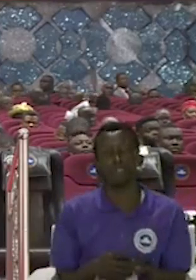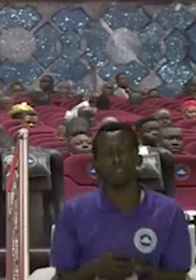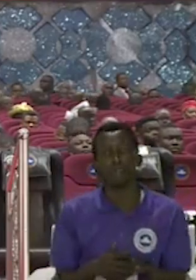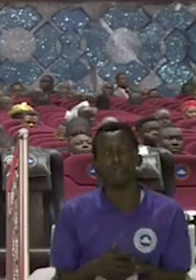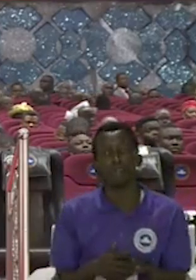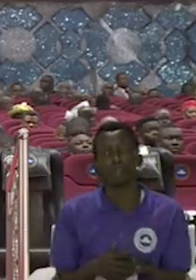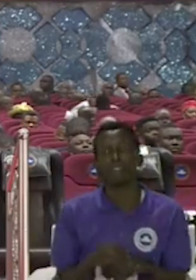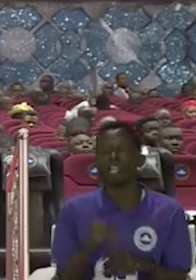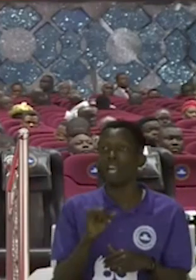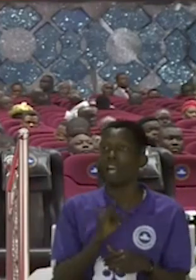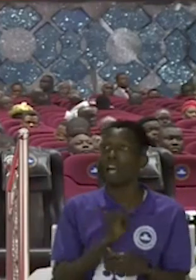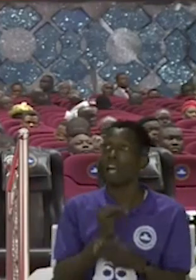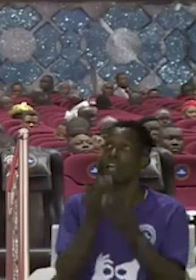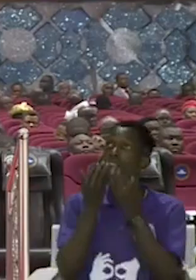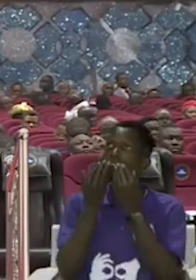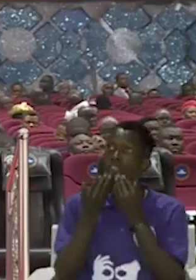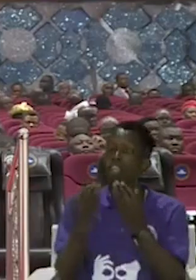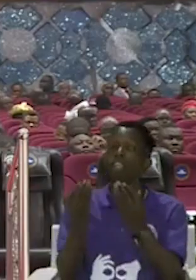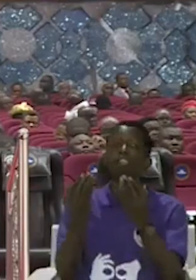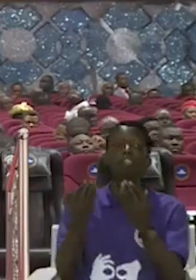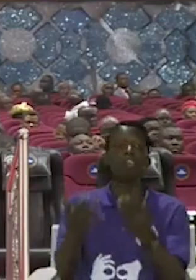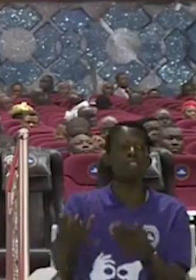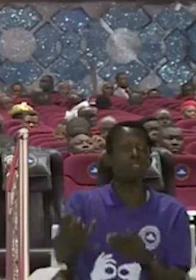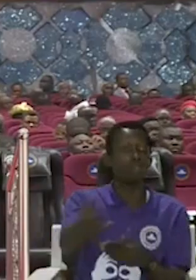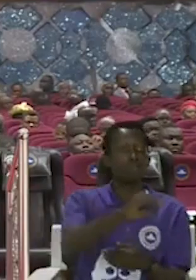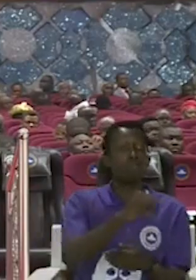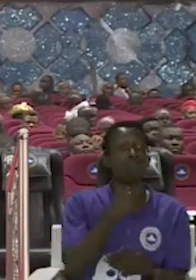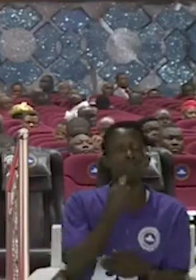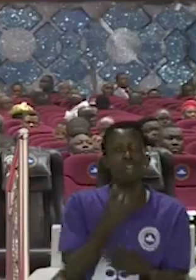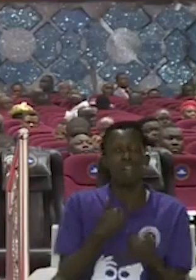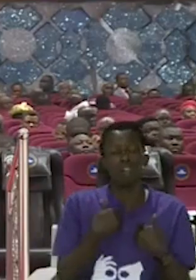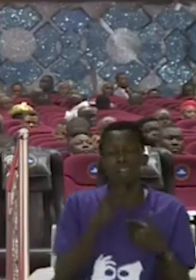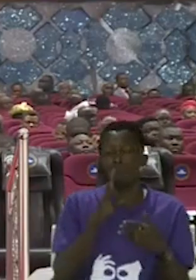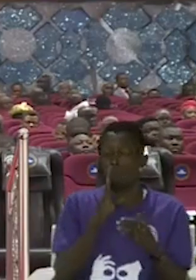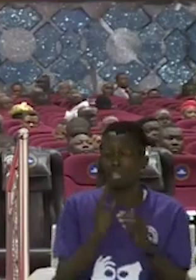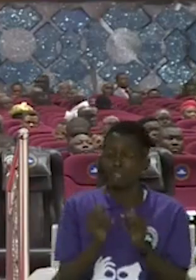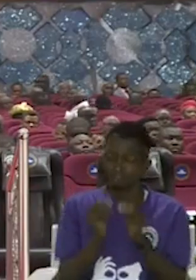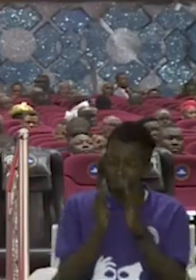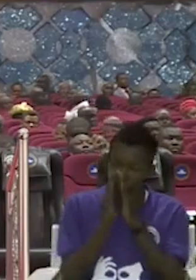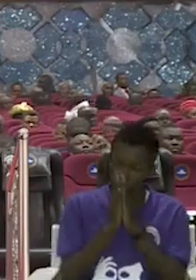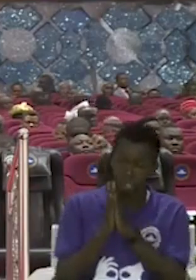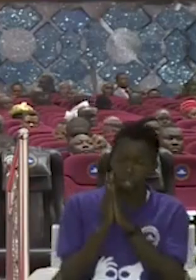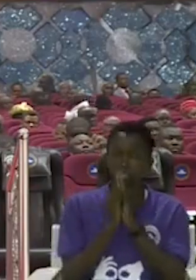I thank those of you who have been praying along with me for Nigeria.